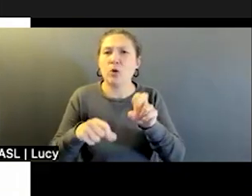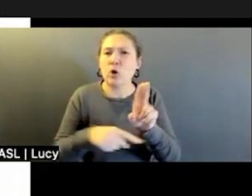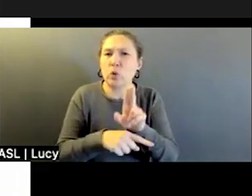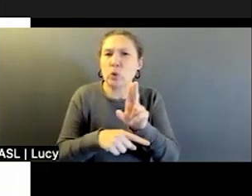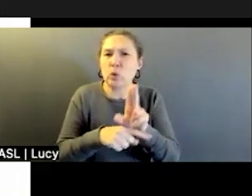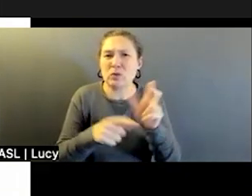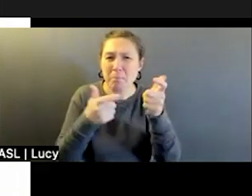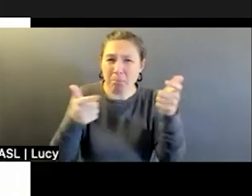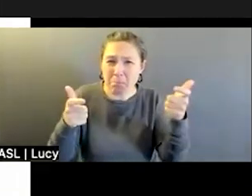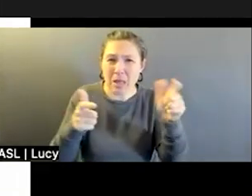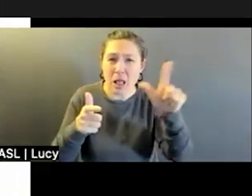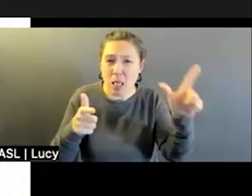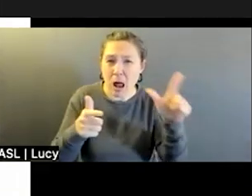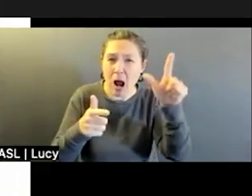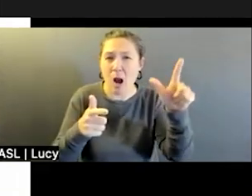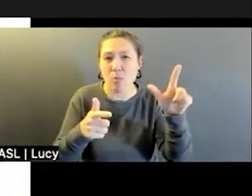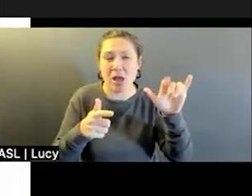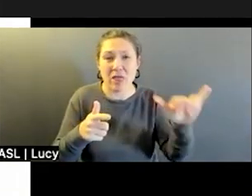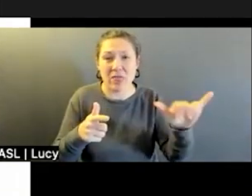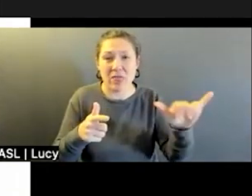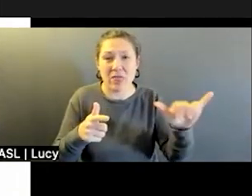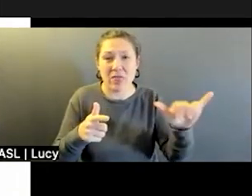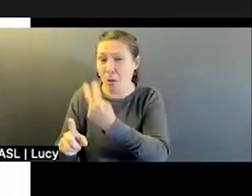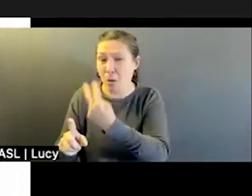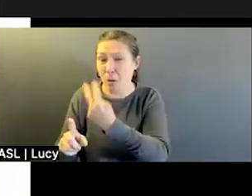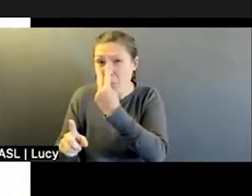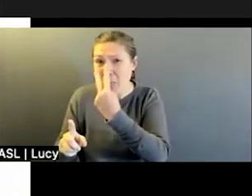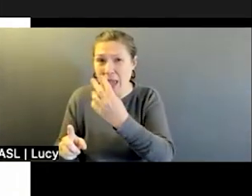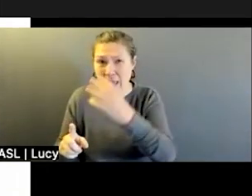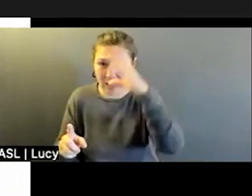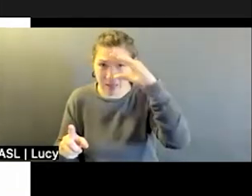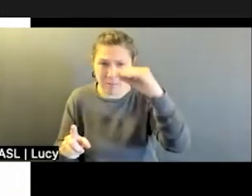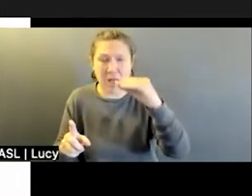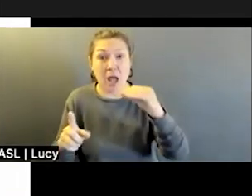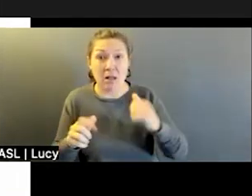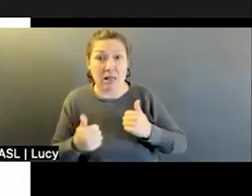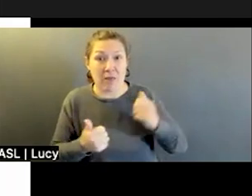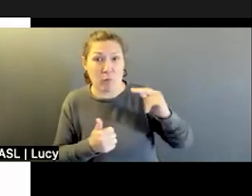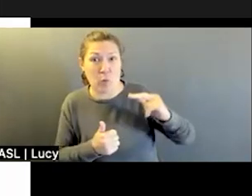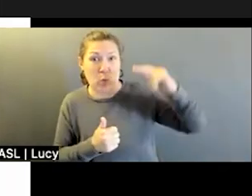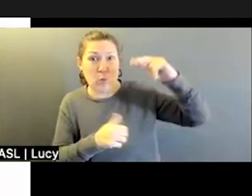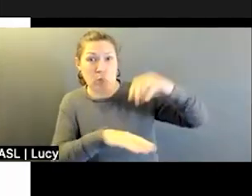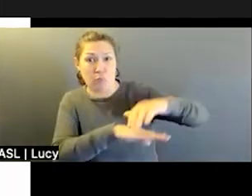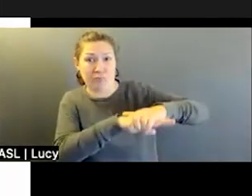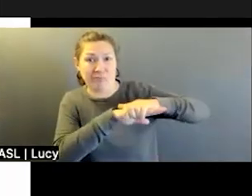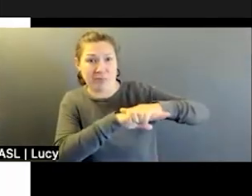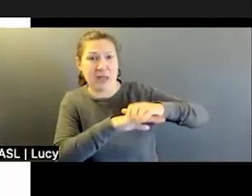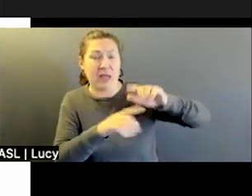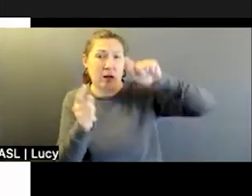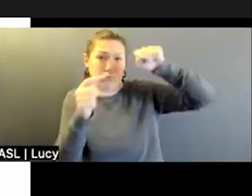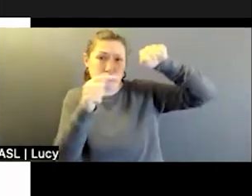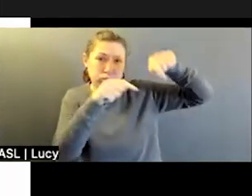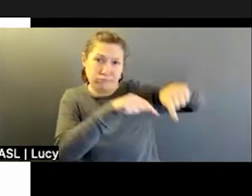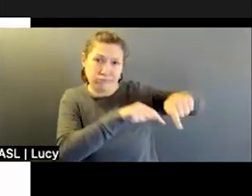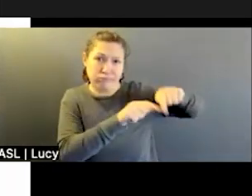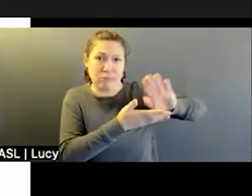that this blind guy coming from the north needed someone to read aloud for him, and it was